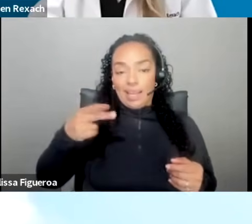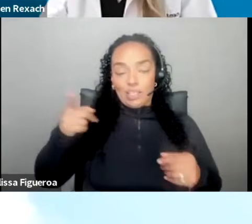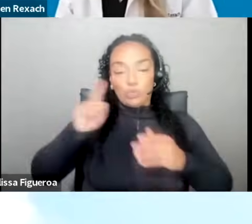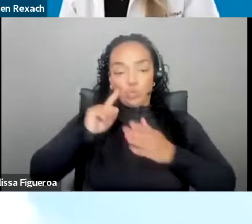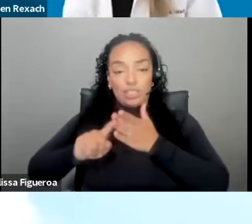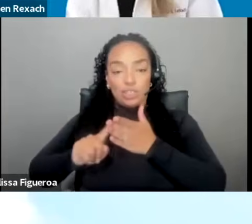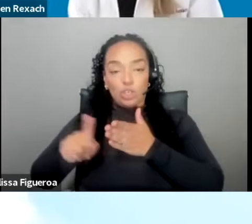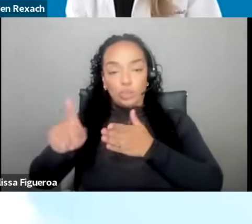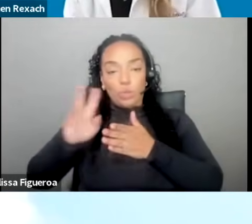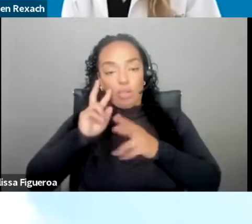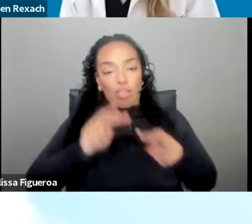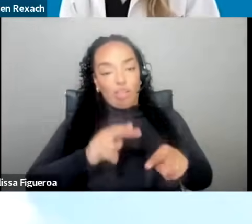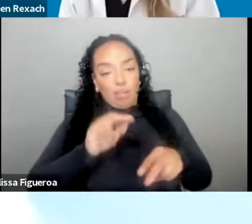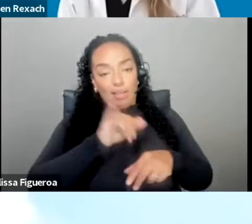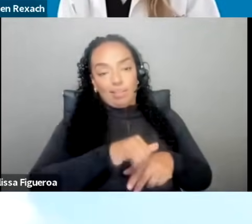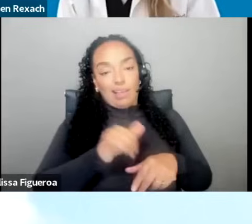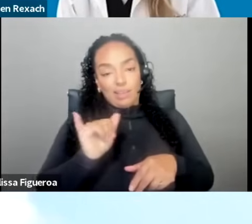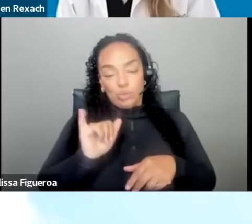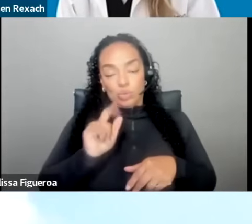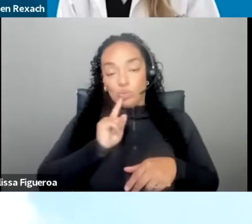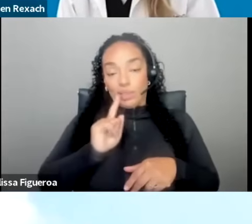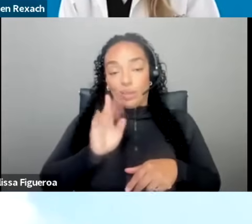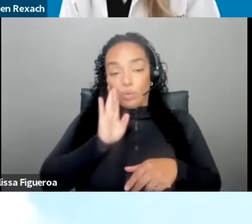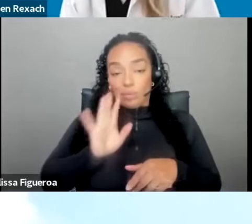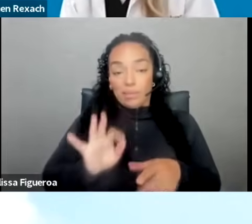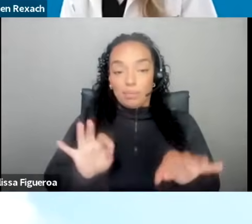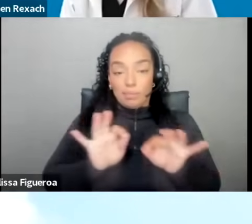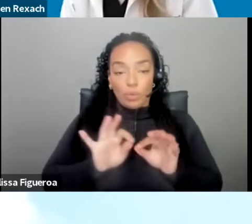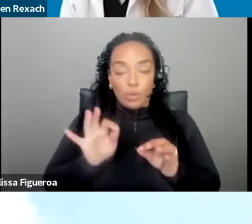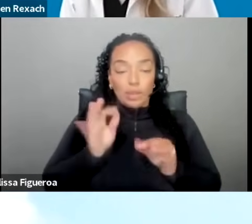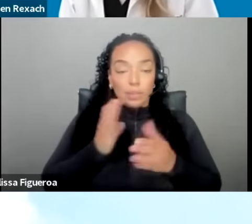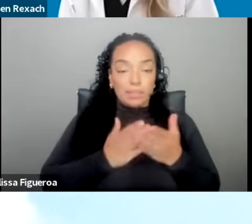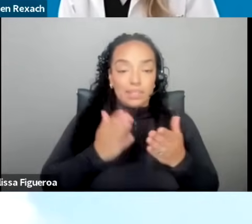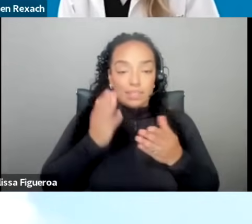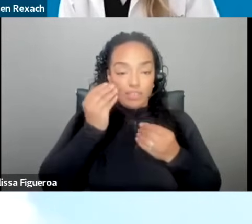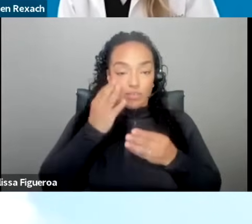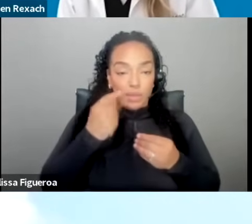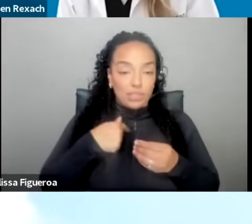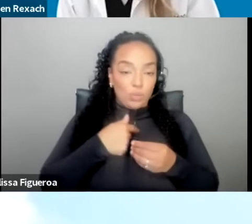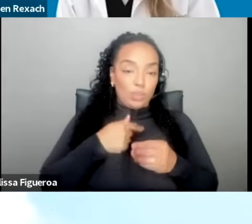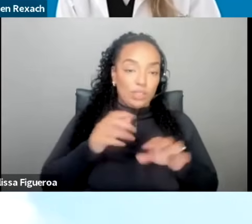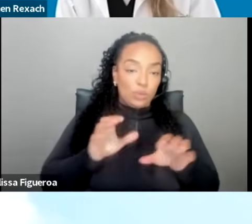that is going to be an important piece of information as we do our risk assessment here.